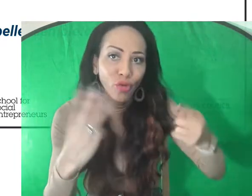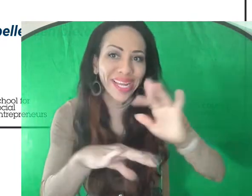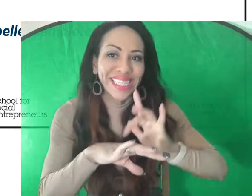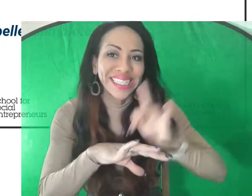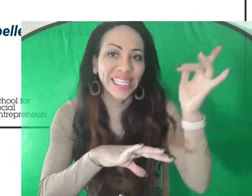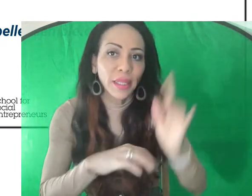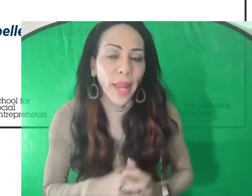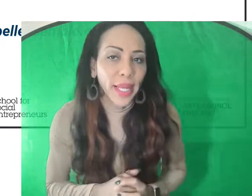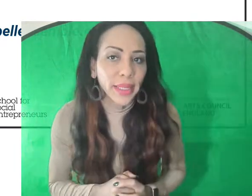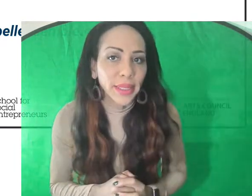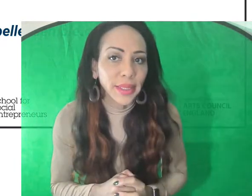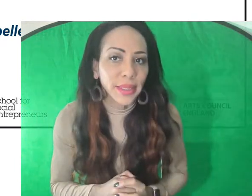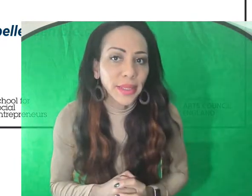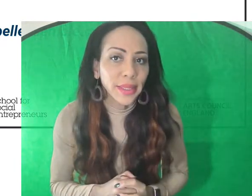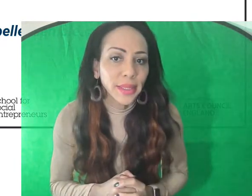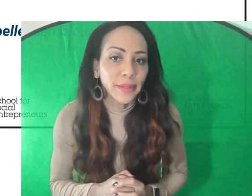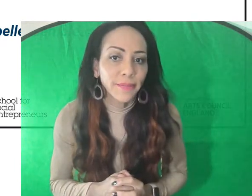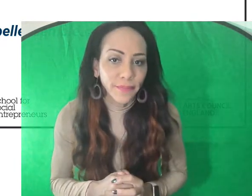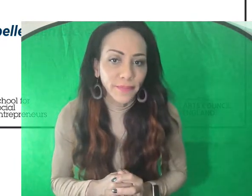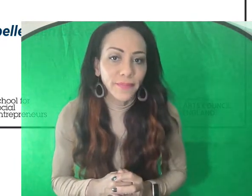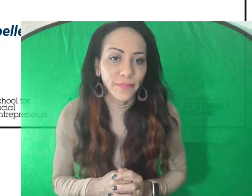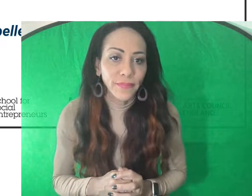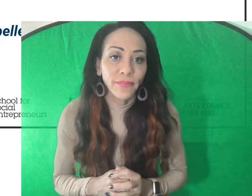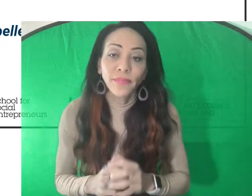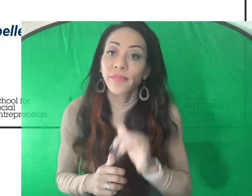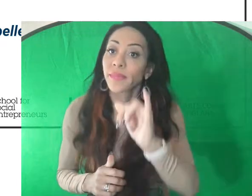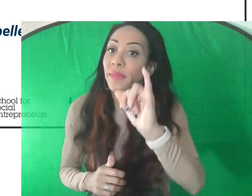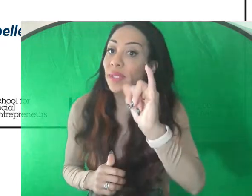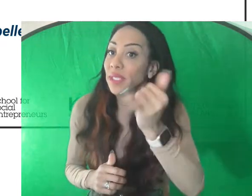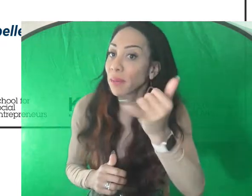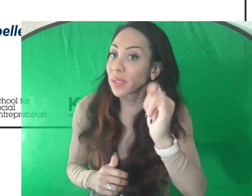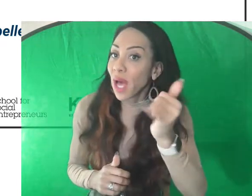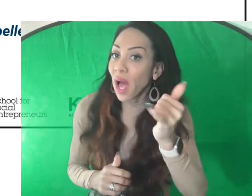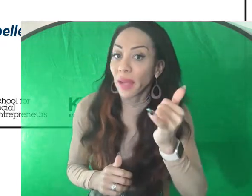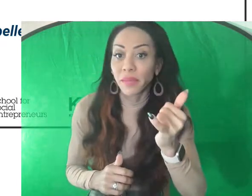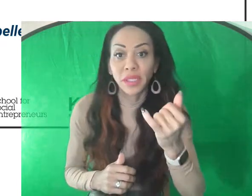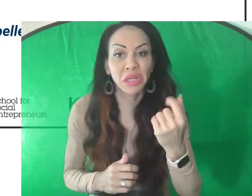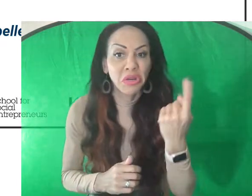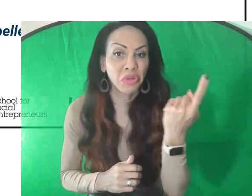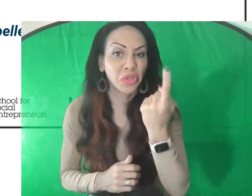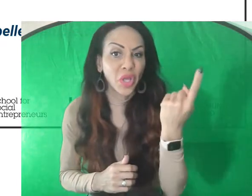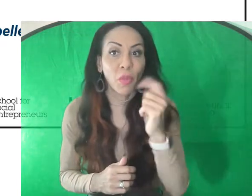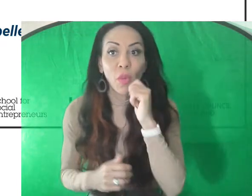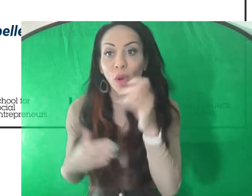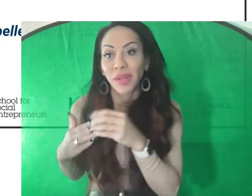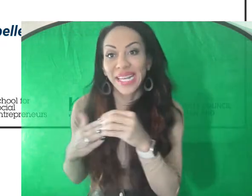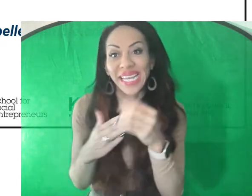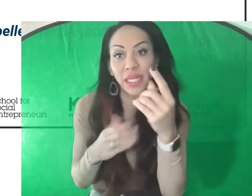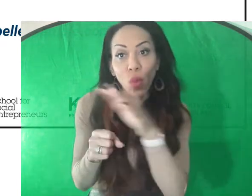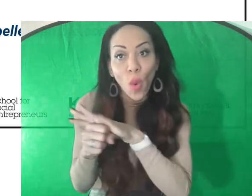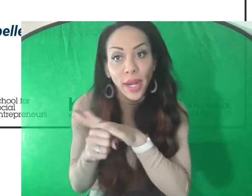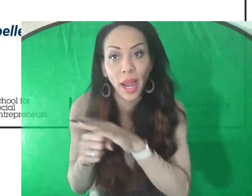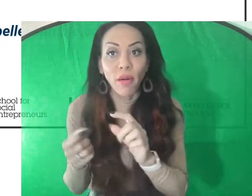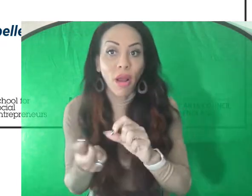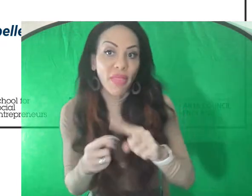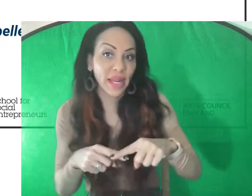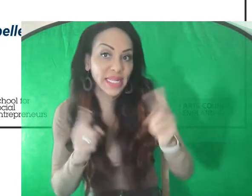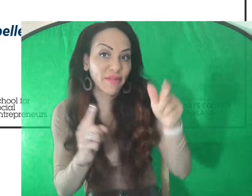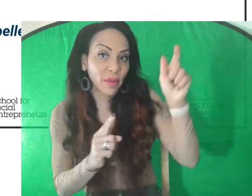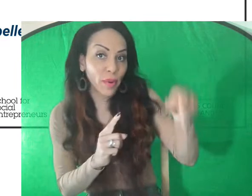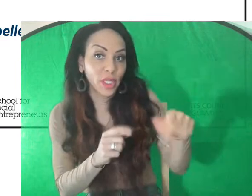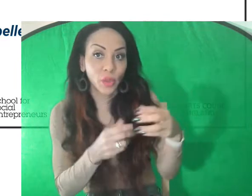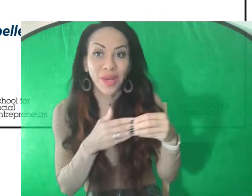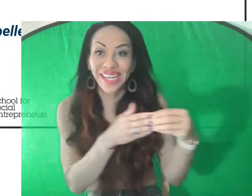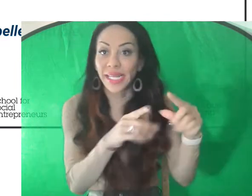sometimes we have like leads, or some students might take a lead a little bit more on one thing or the other, which is also great to see. Is that, yeah? I don't know whether this